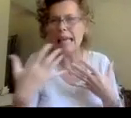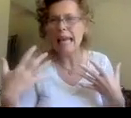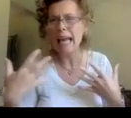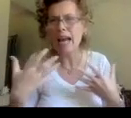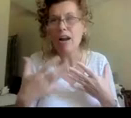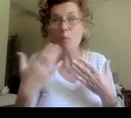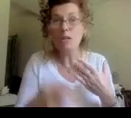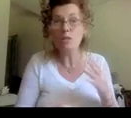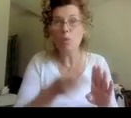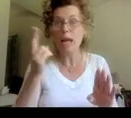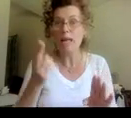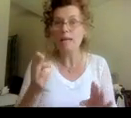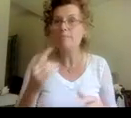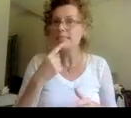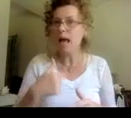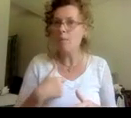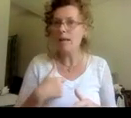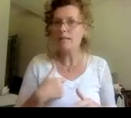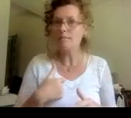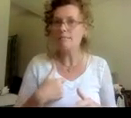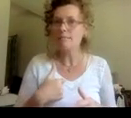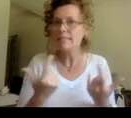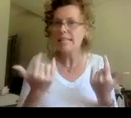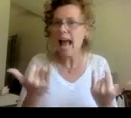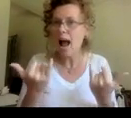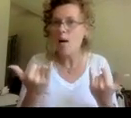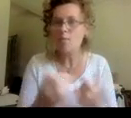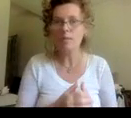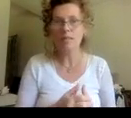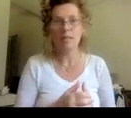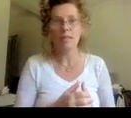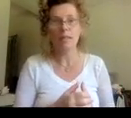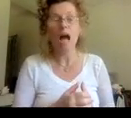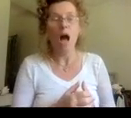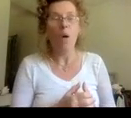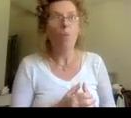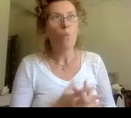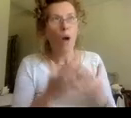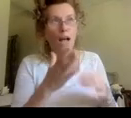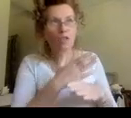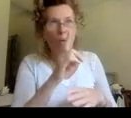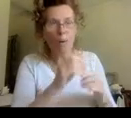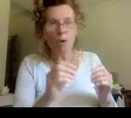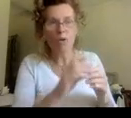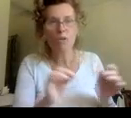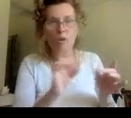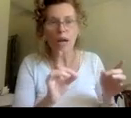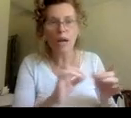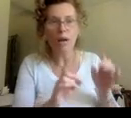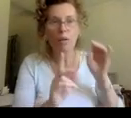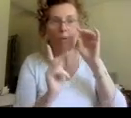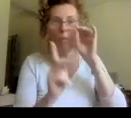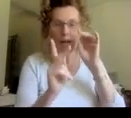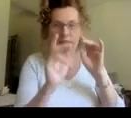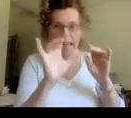tell me where things are at now. I would actually like to share with you one more story, because that was one of the key